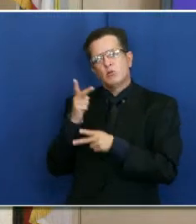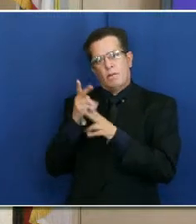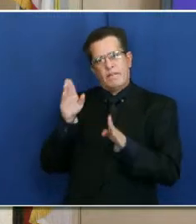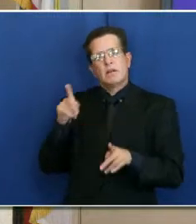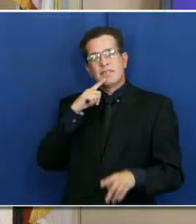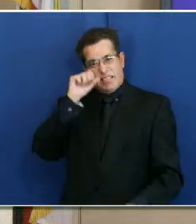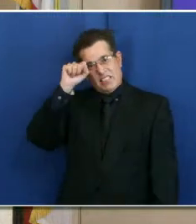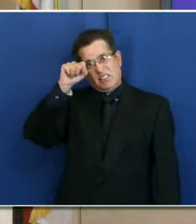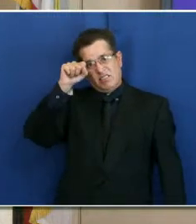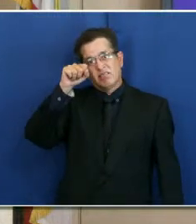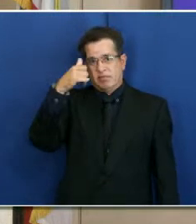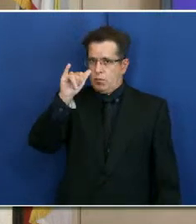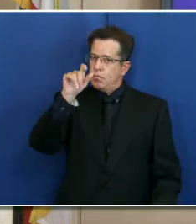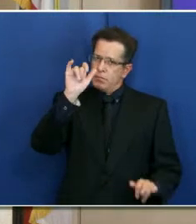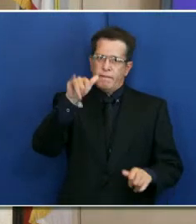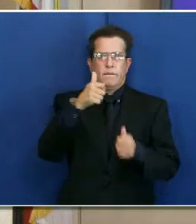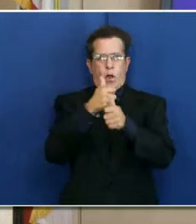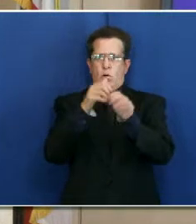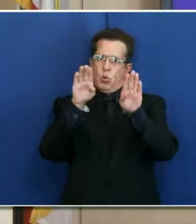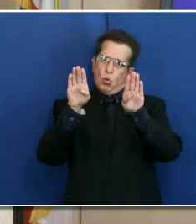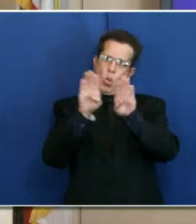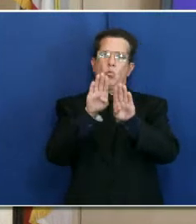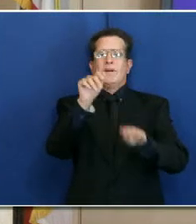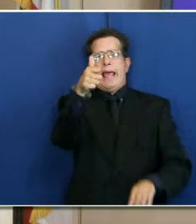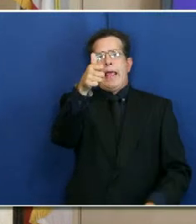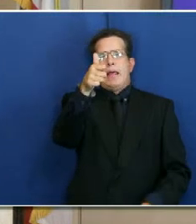Was there a follow-up?